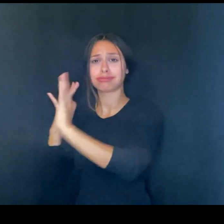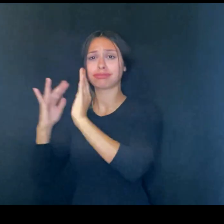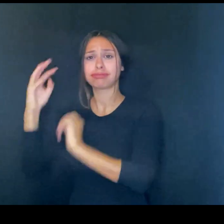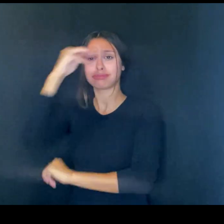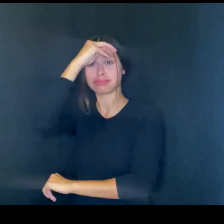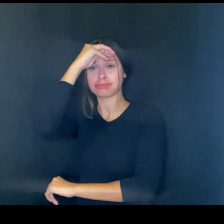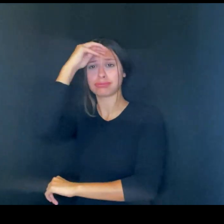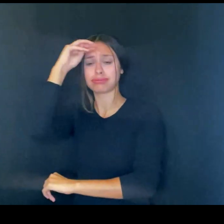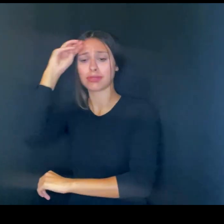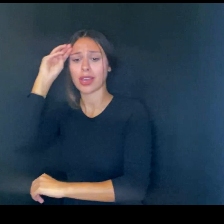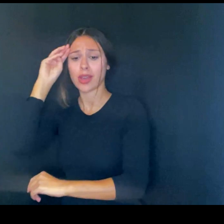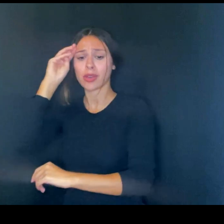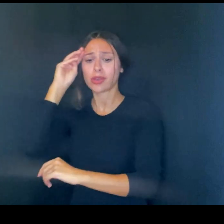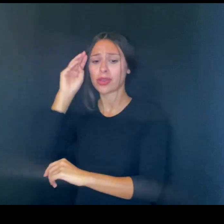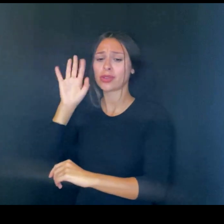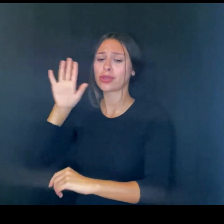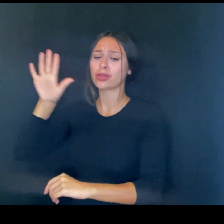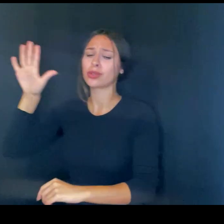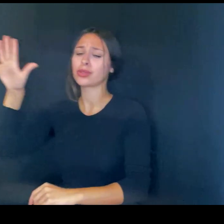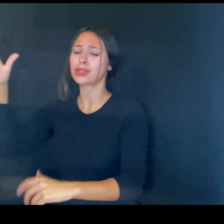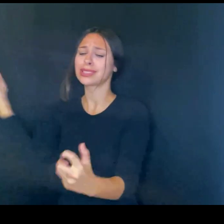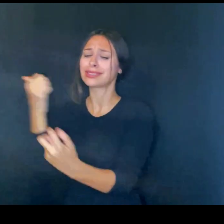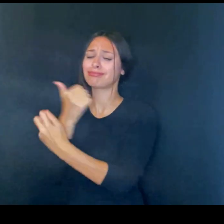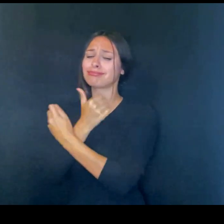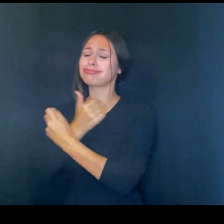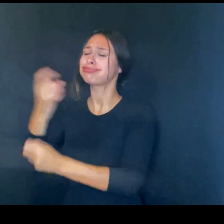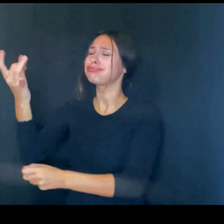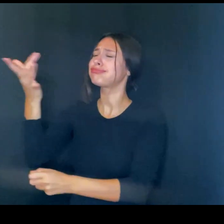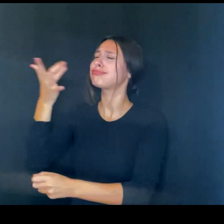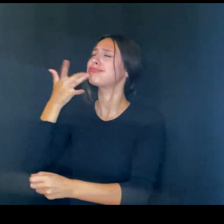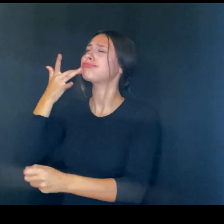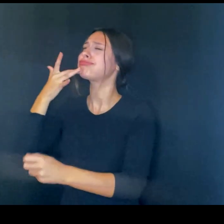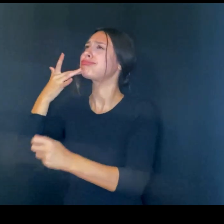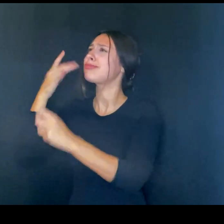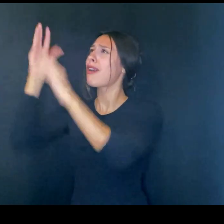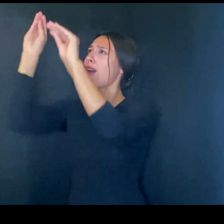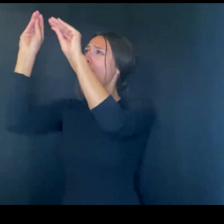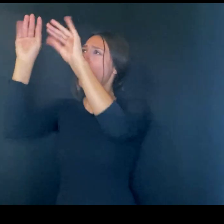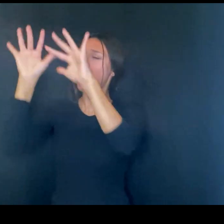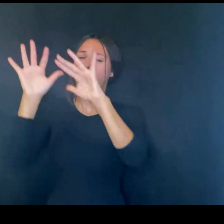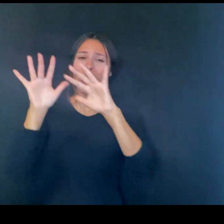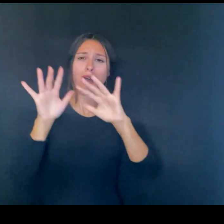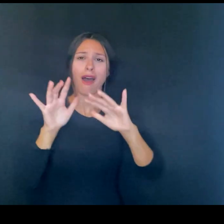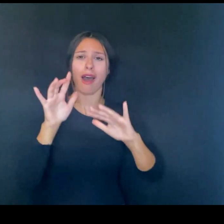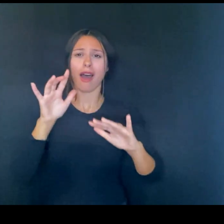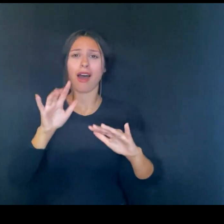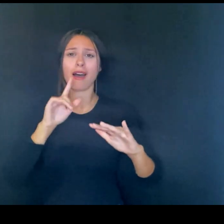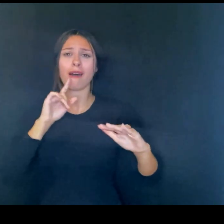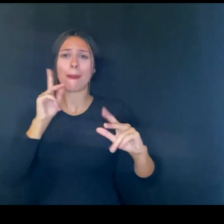Mary, whose love, whose favor rests upon the Lord.